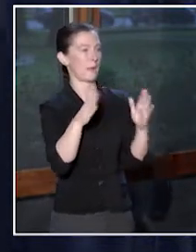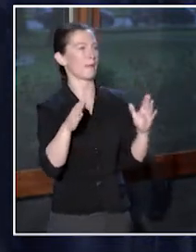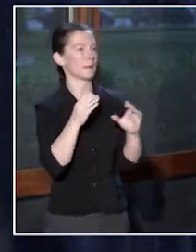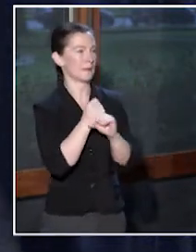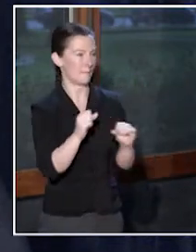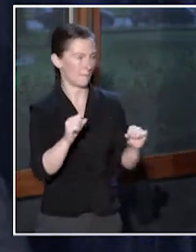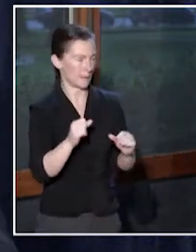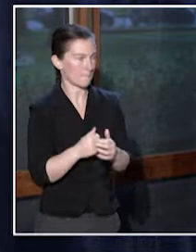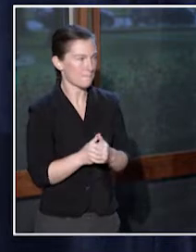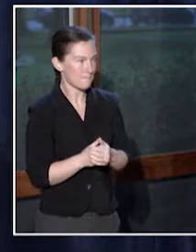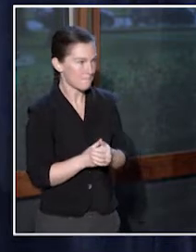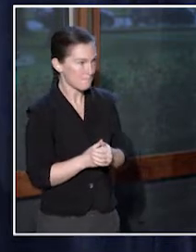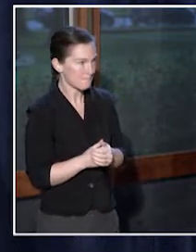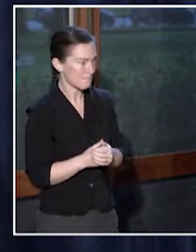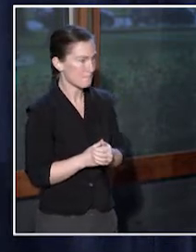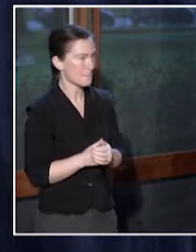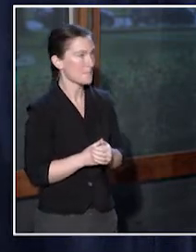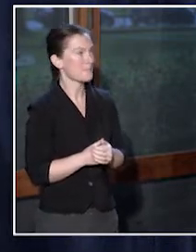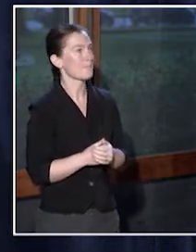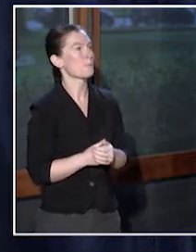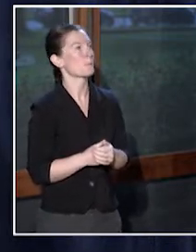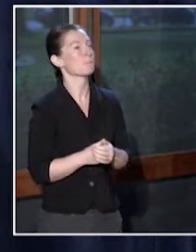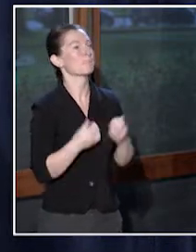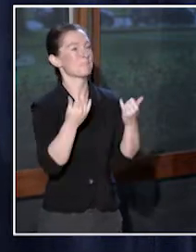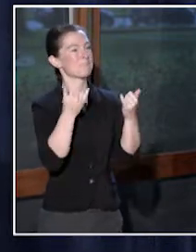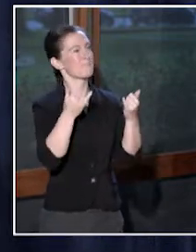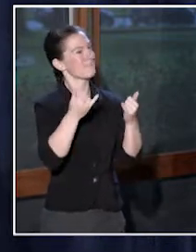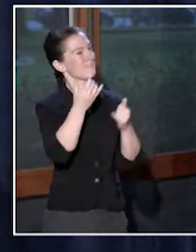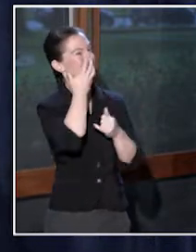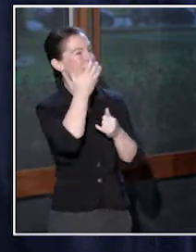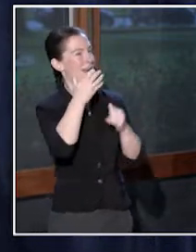Here's the controversial part of the speech you've all been waiting for.